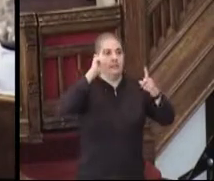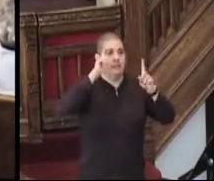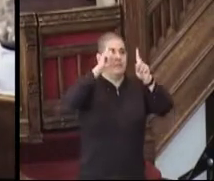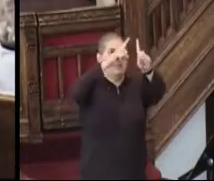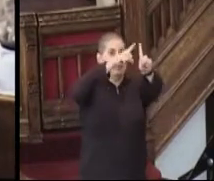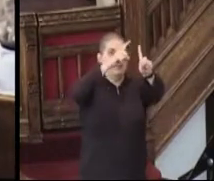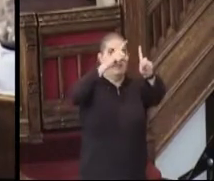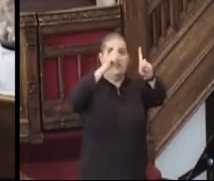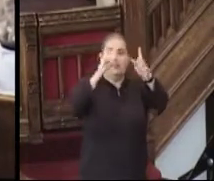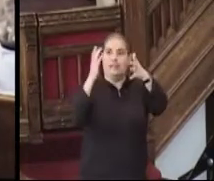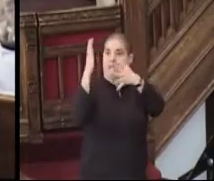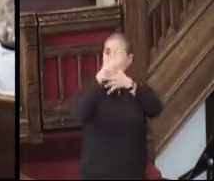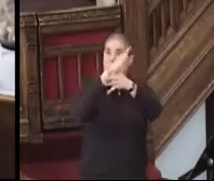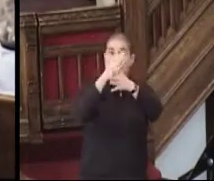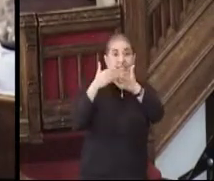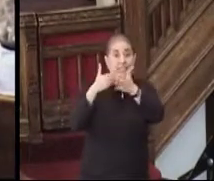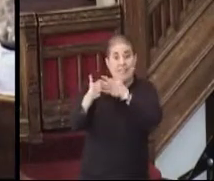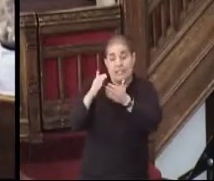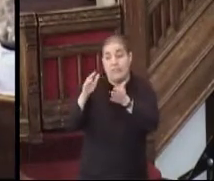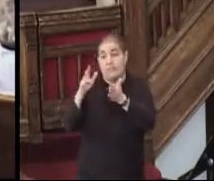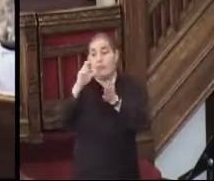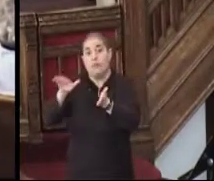even while you're burying the dead.